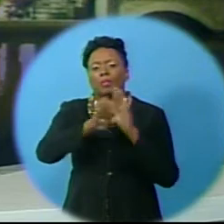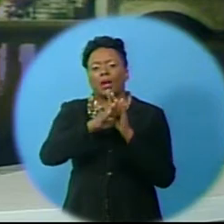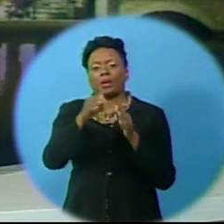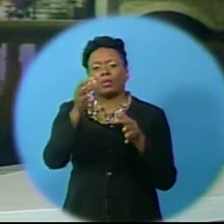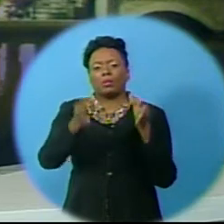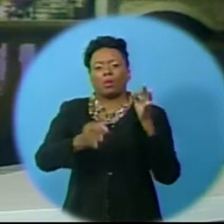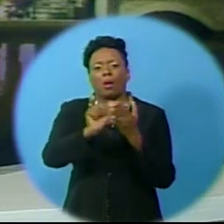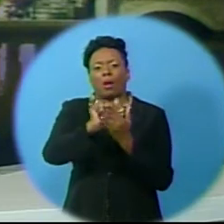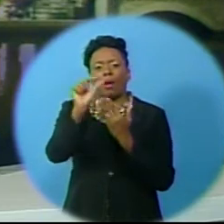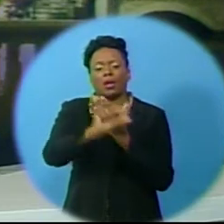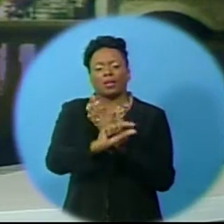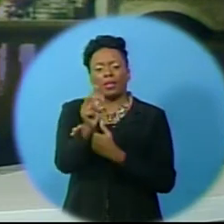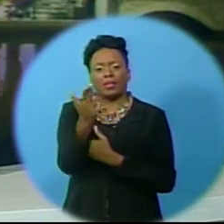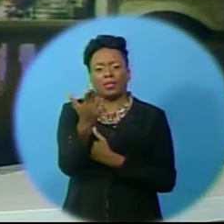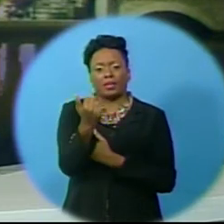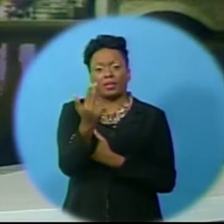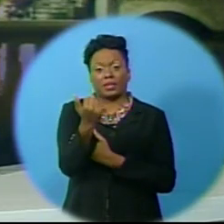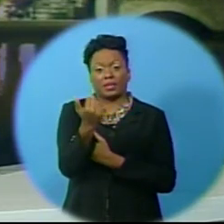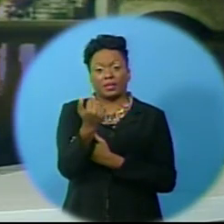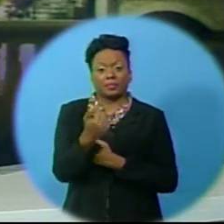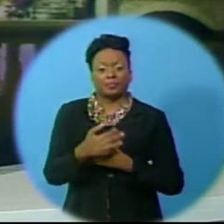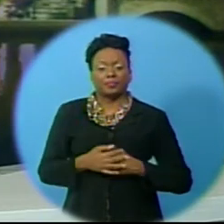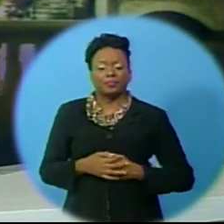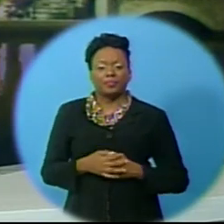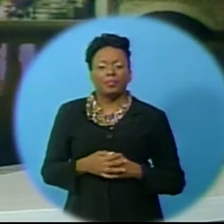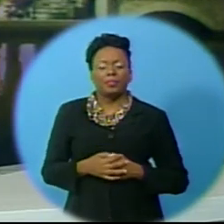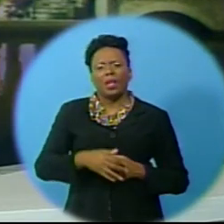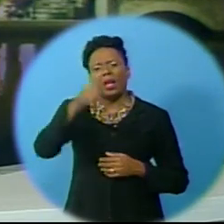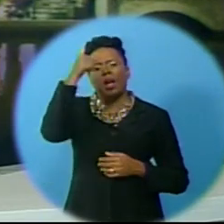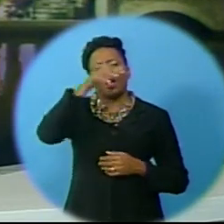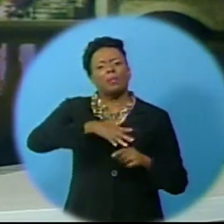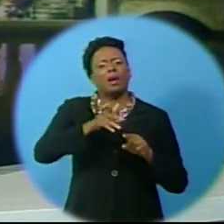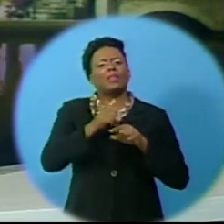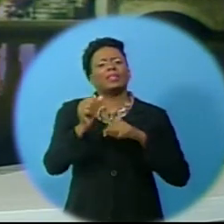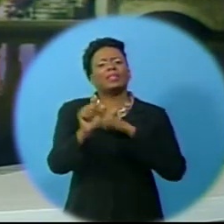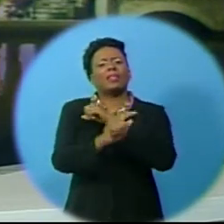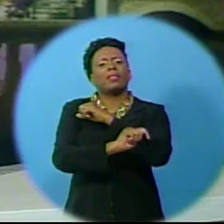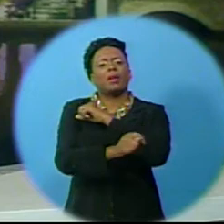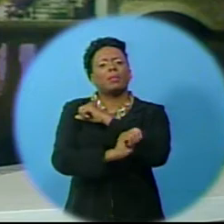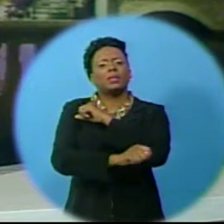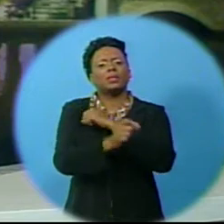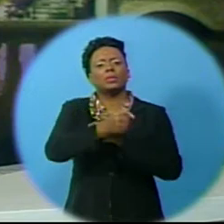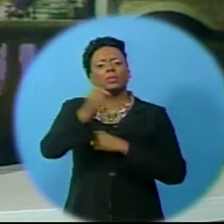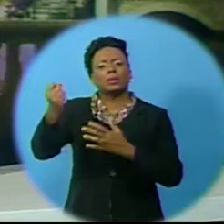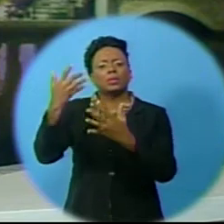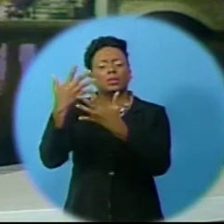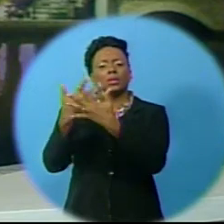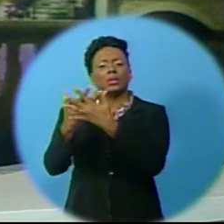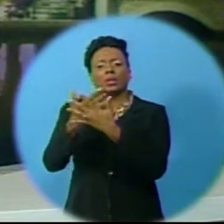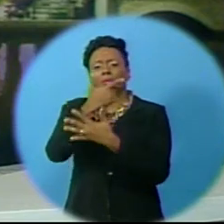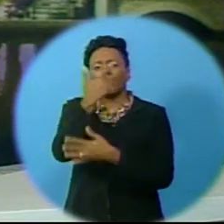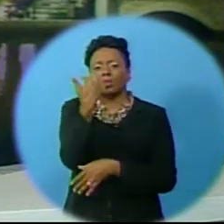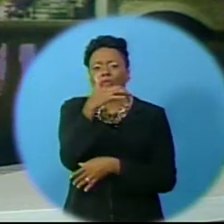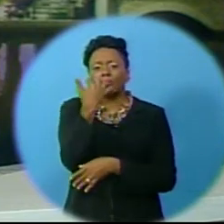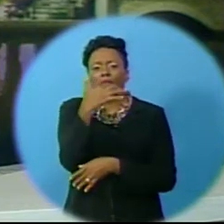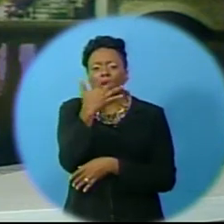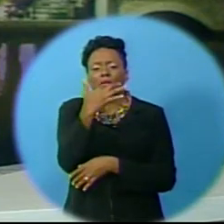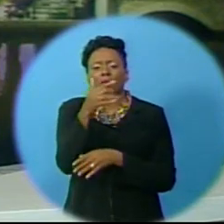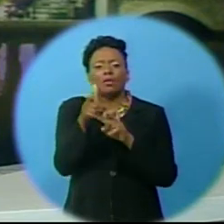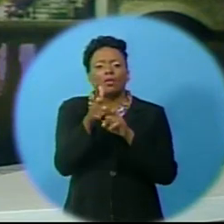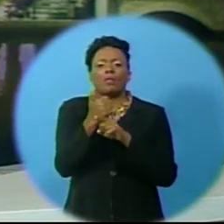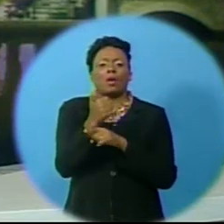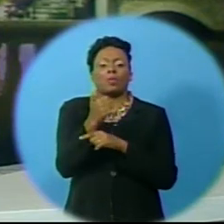August 13th. A St. Thomas man has been remanded to prison on drugs charges stemming from a drug bust dating back to